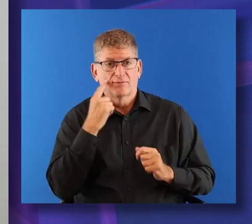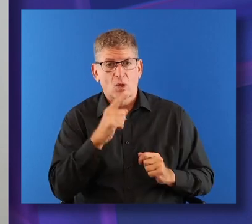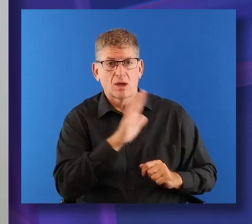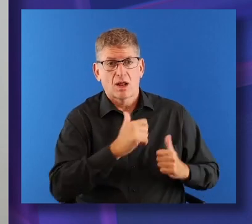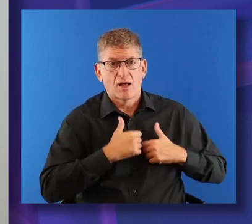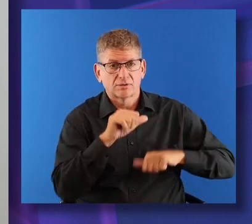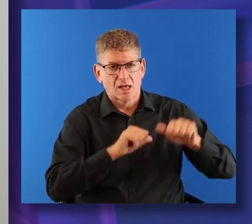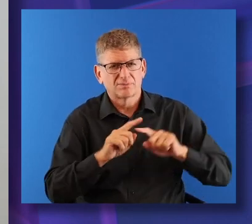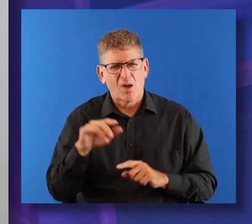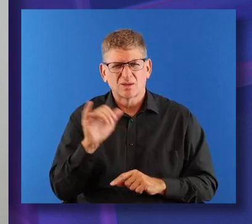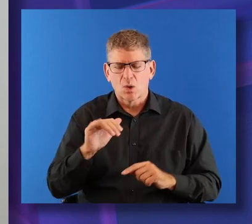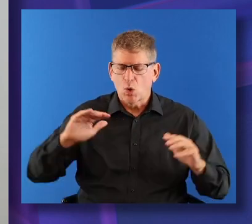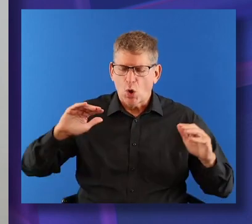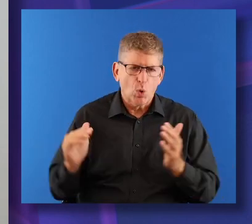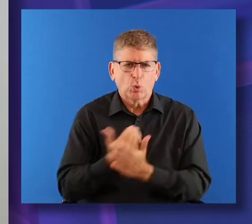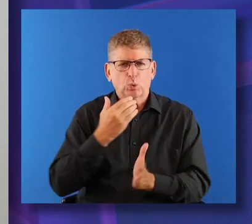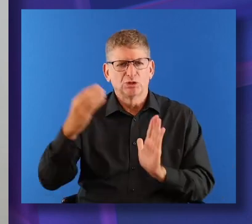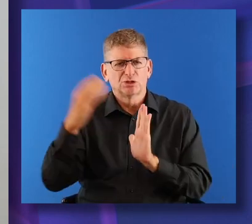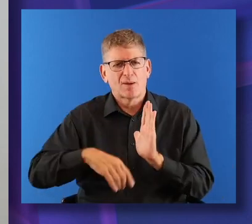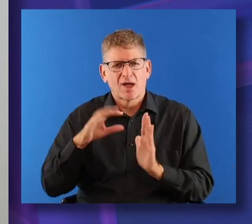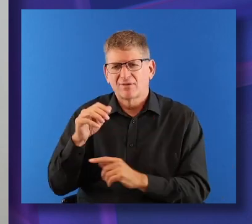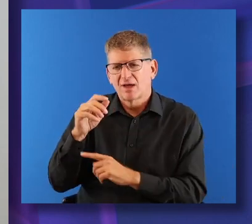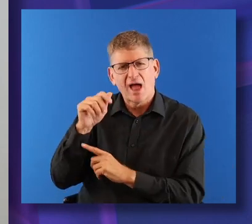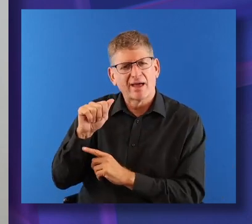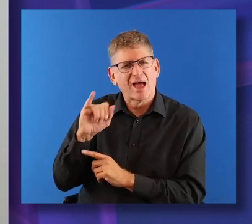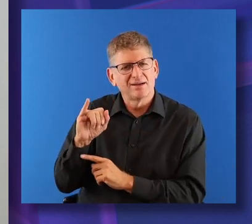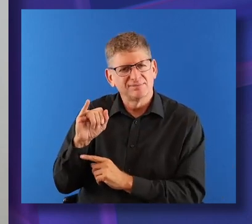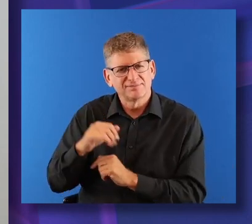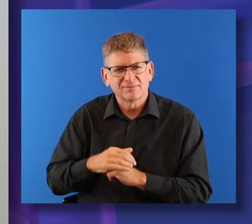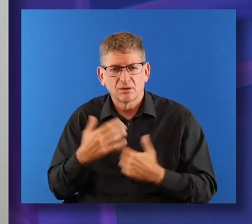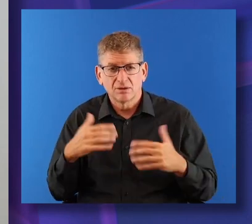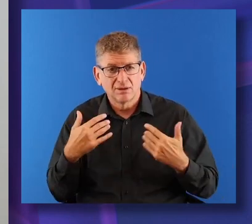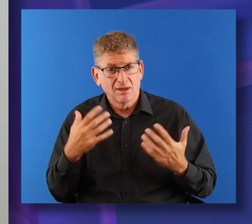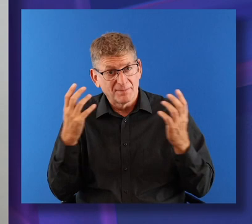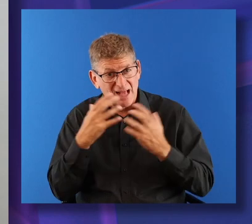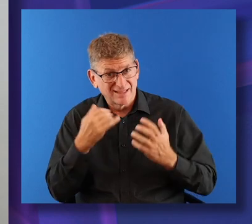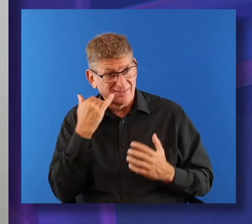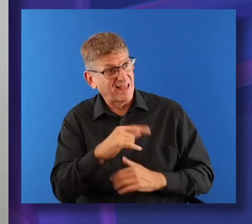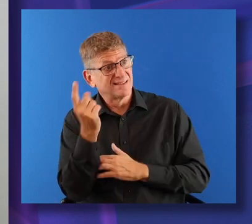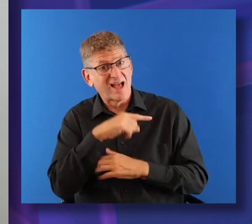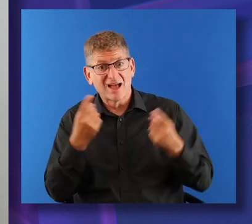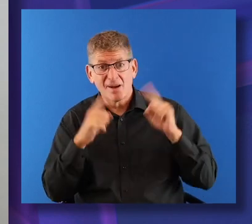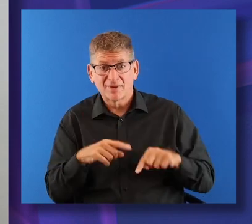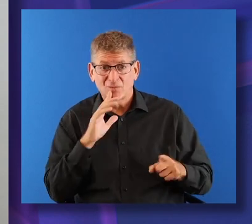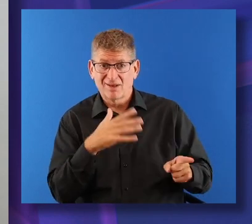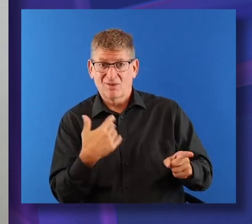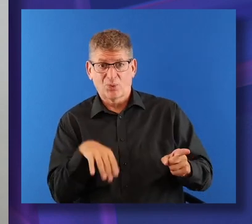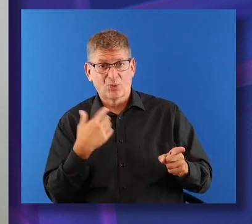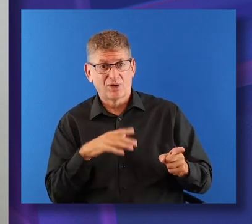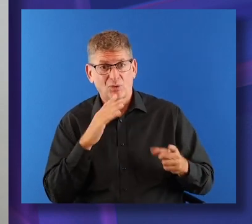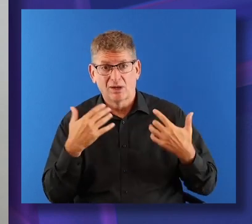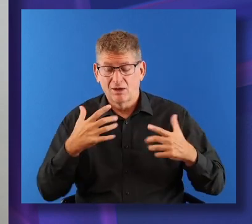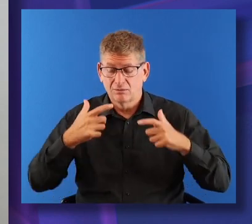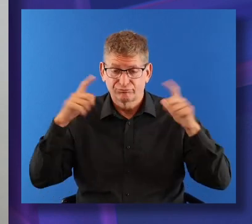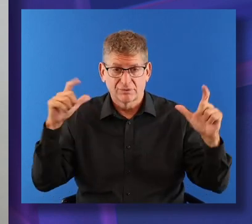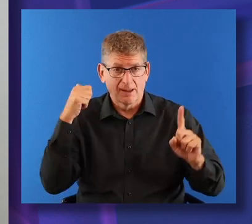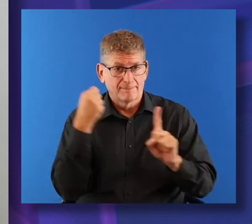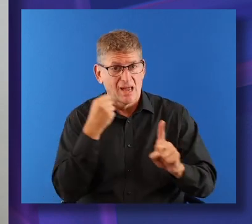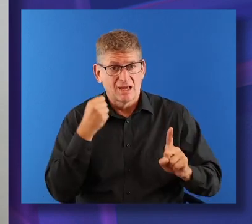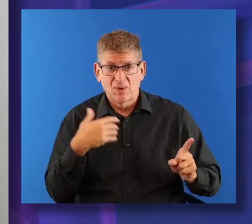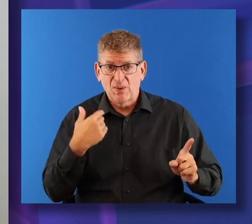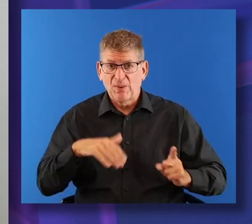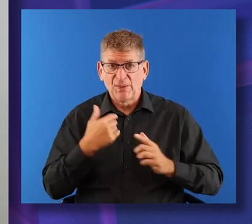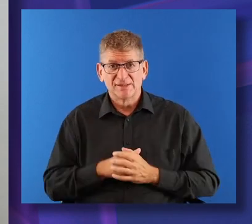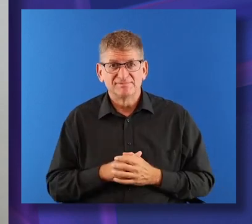but also indicates a brand new chapter of artificial intelligence. How amazing that day would be, and what a